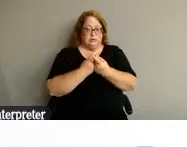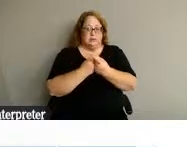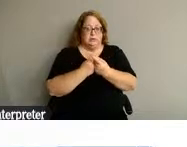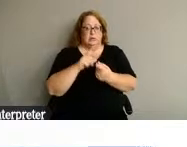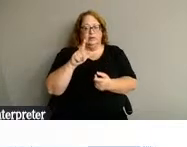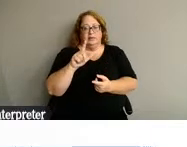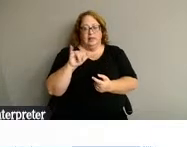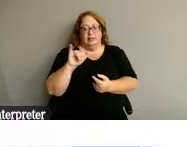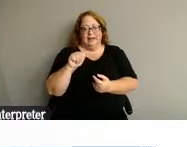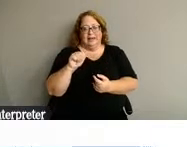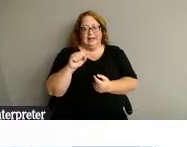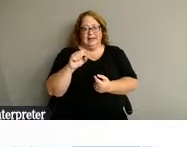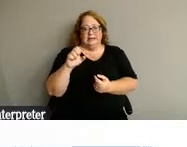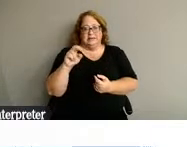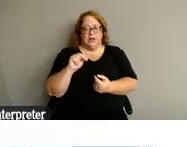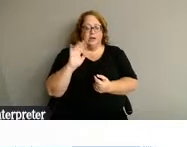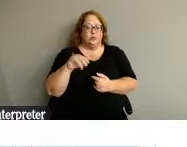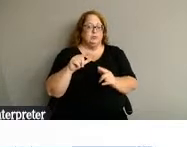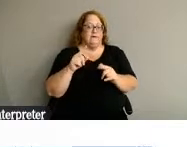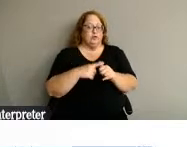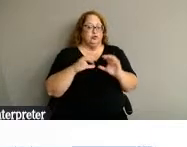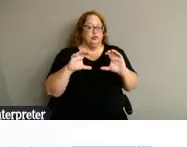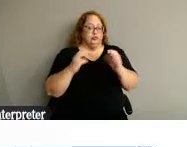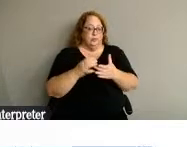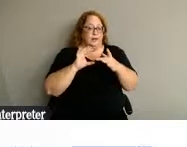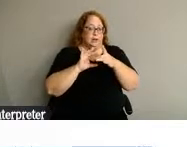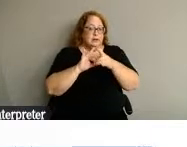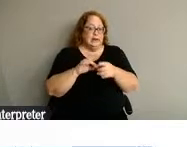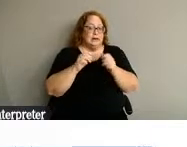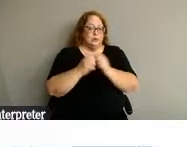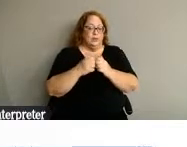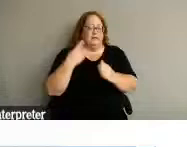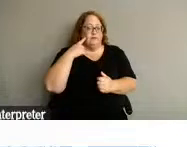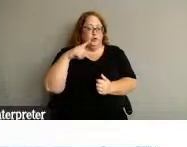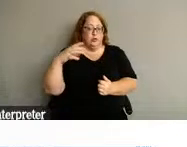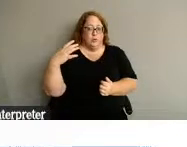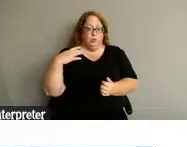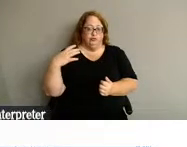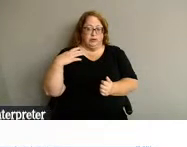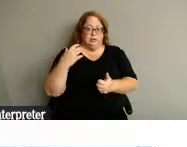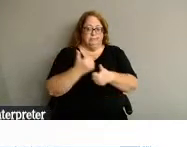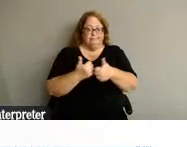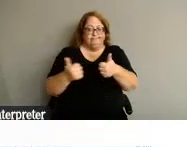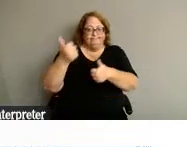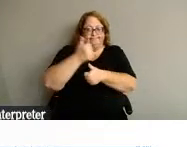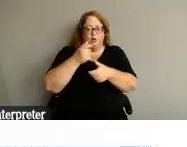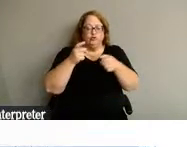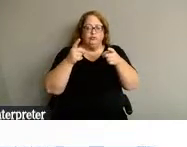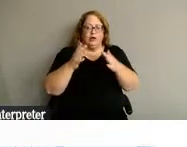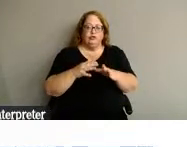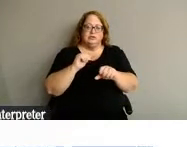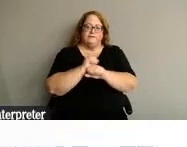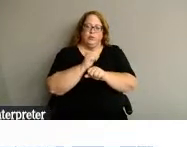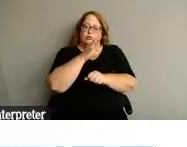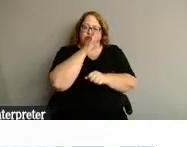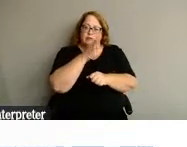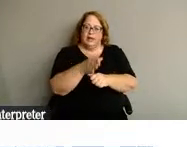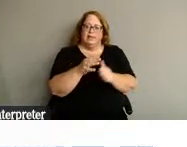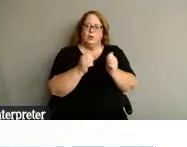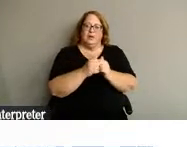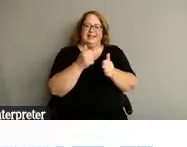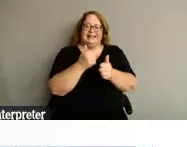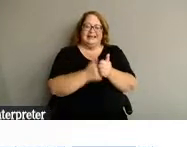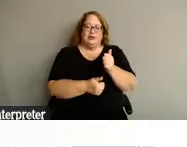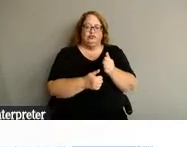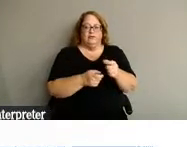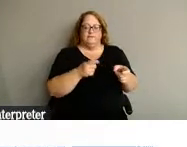liaisons was my first group of individuals that I connected with for coaching. The executive directors have worked directly with each